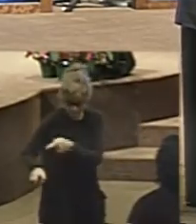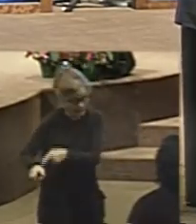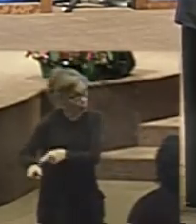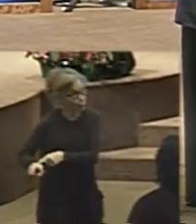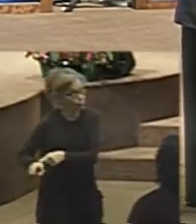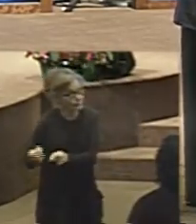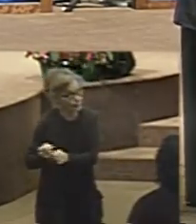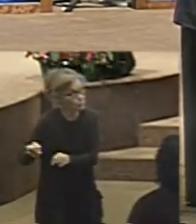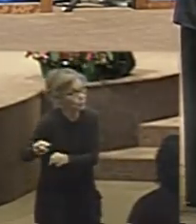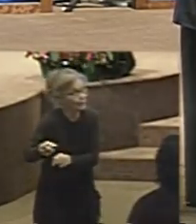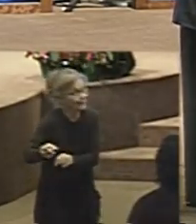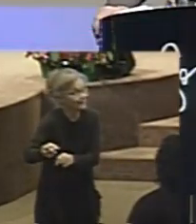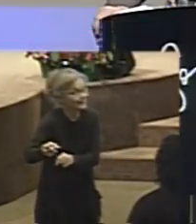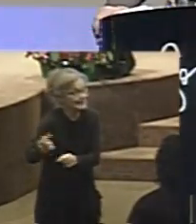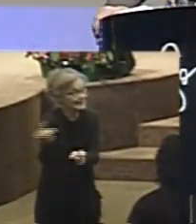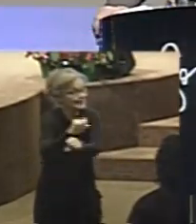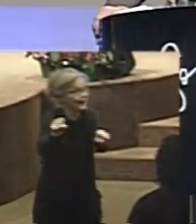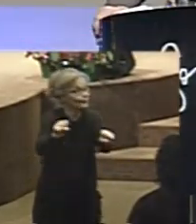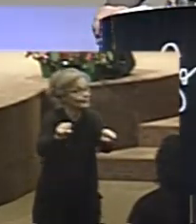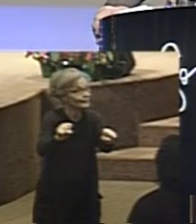here beside me.